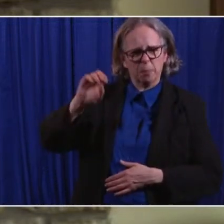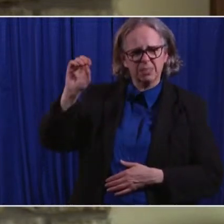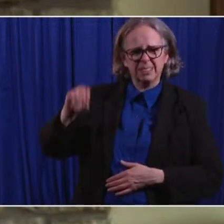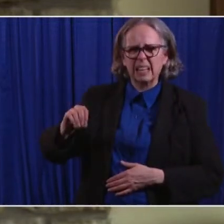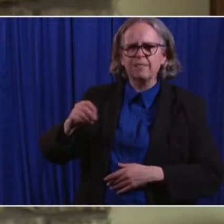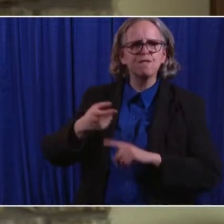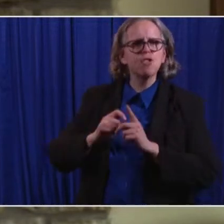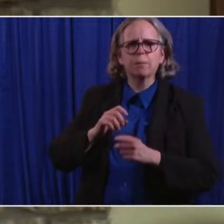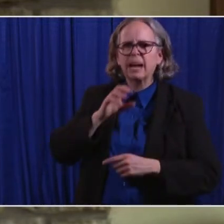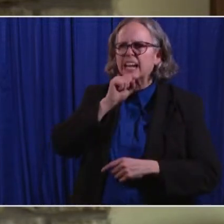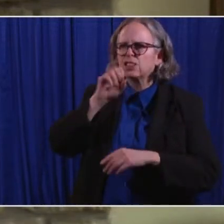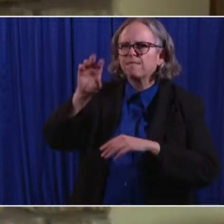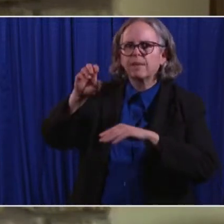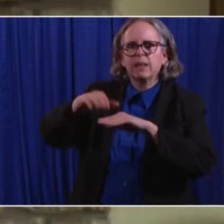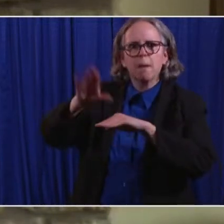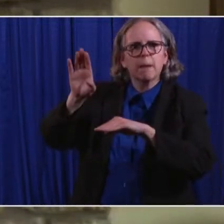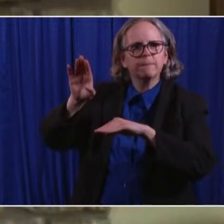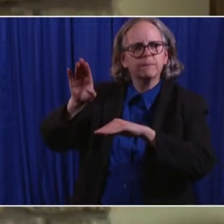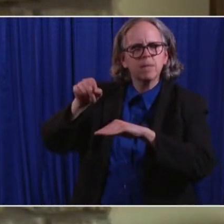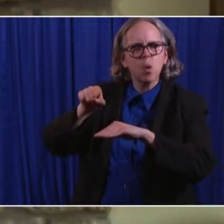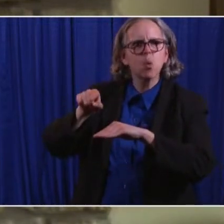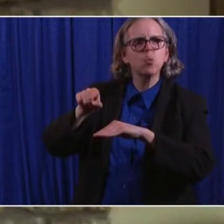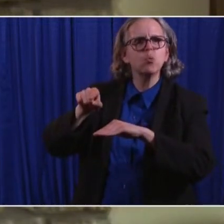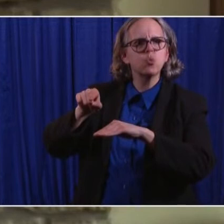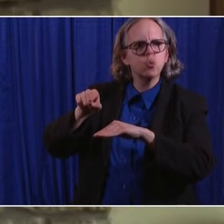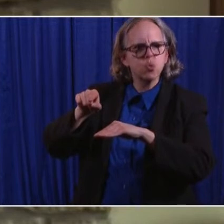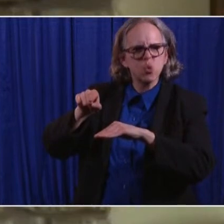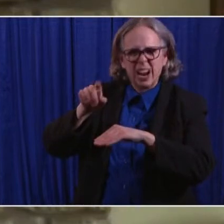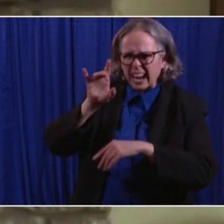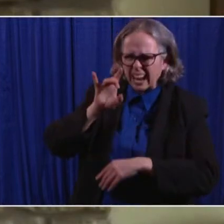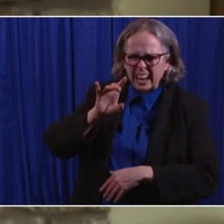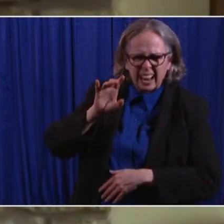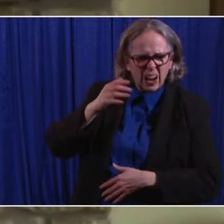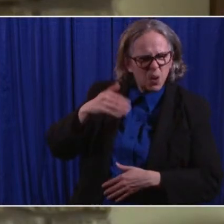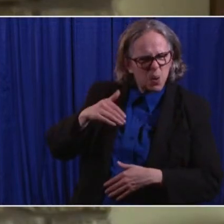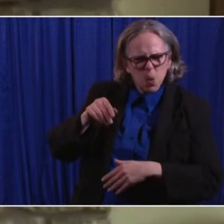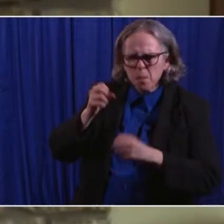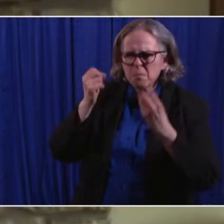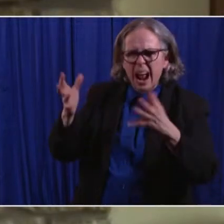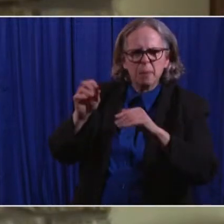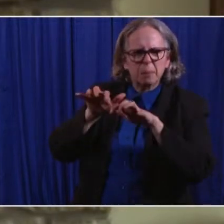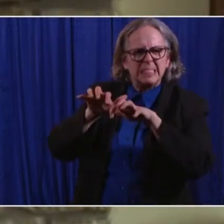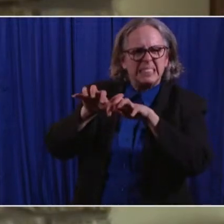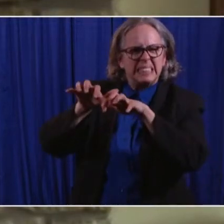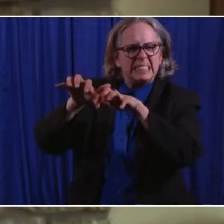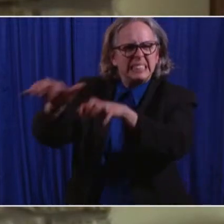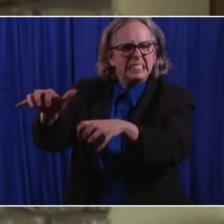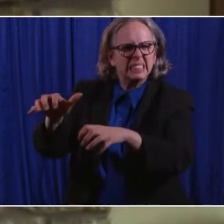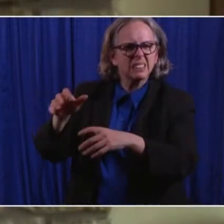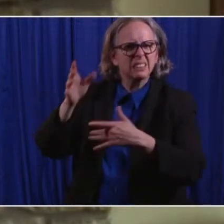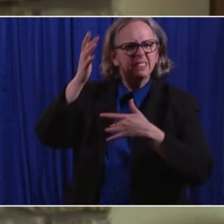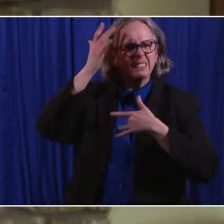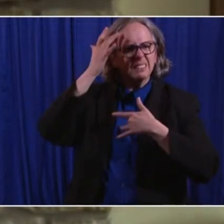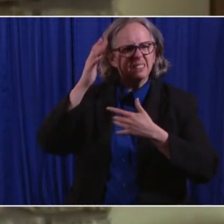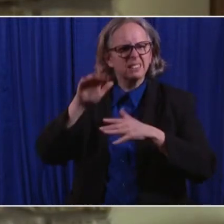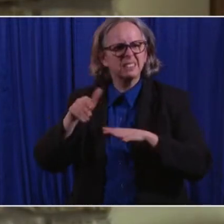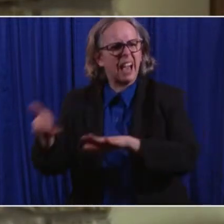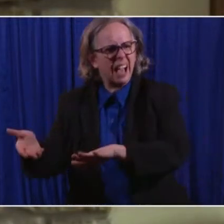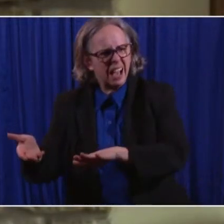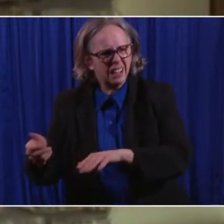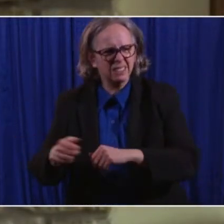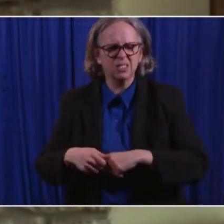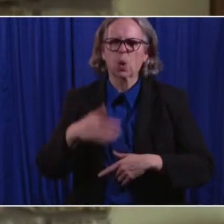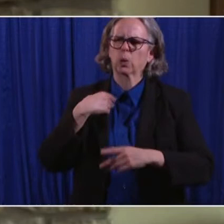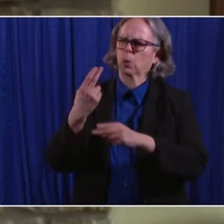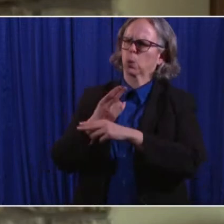Ohio have occurred from those individuals who are 50 and above. So by going primarily based upon age as quickly